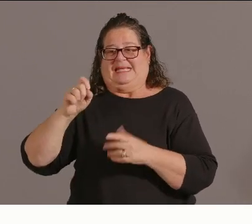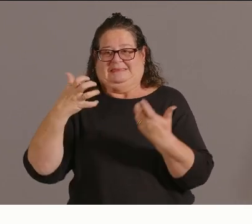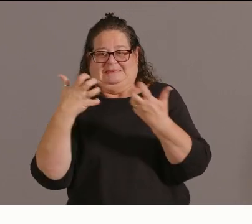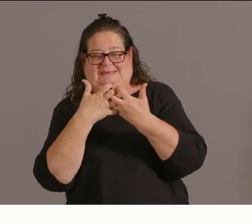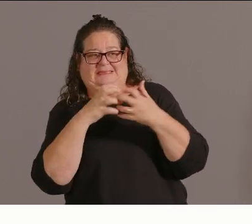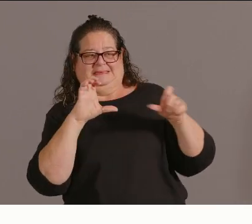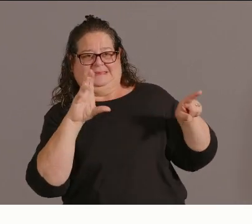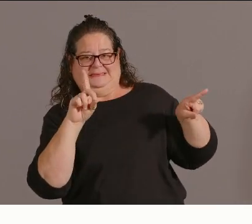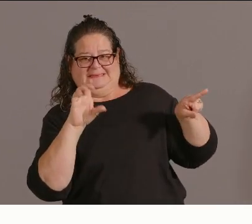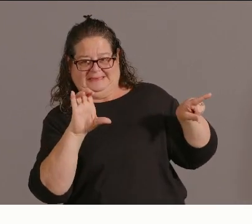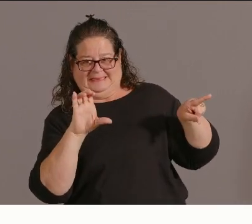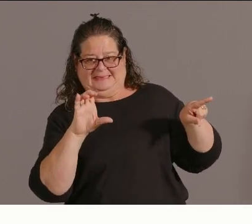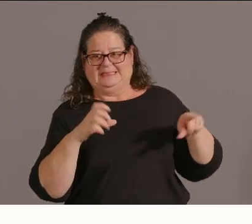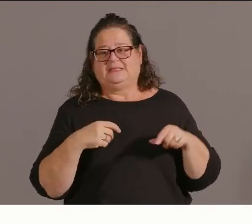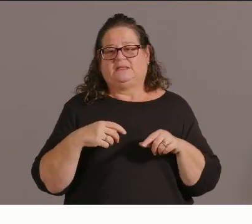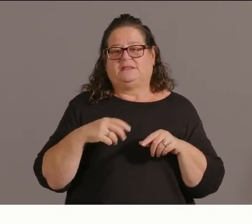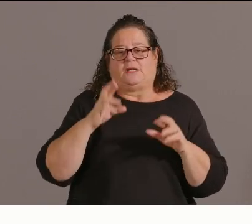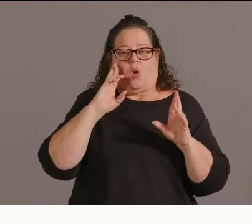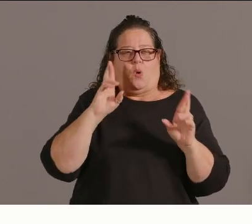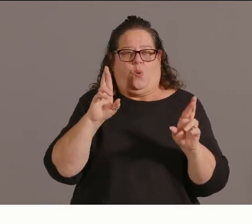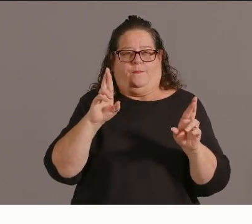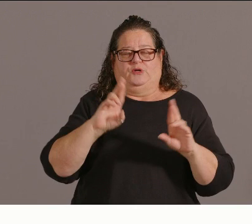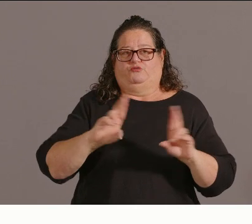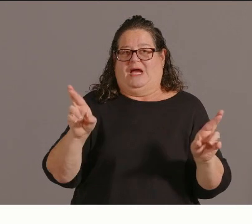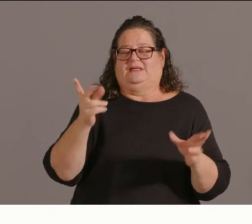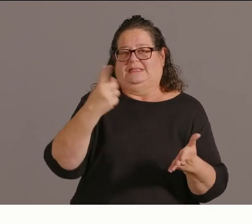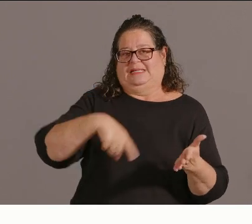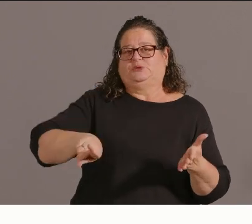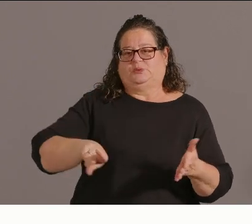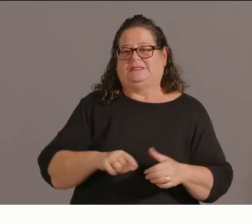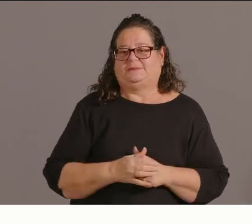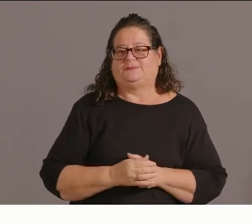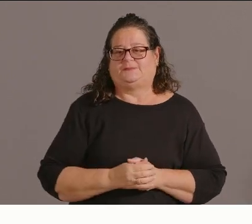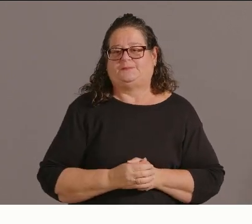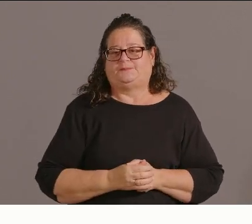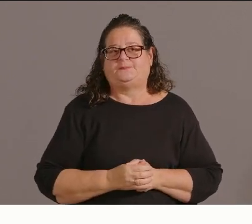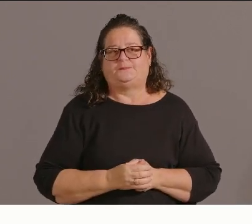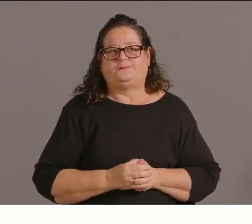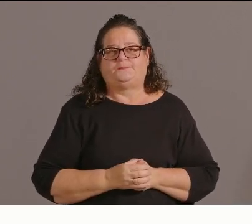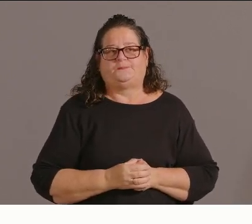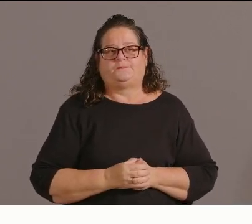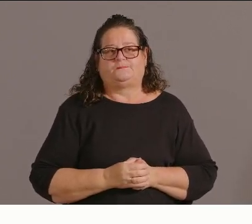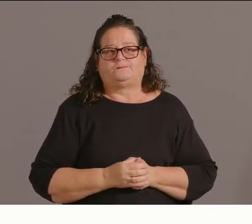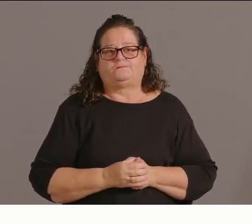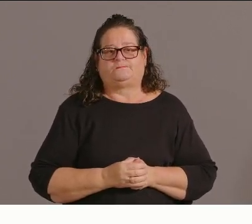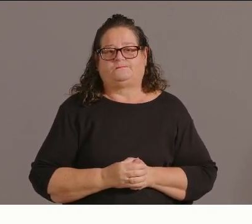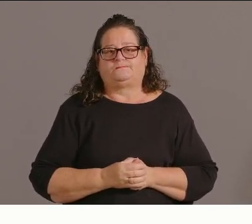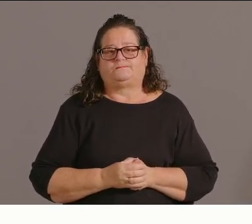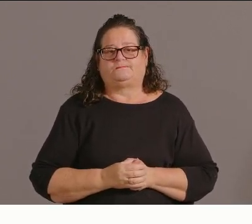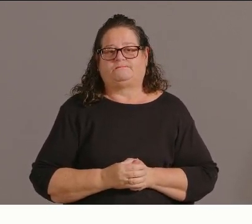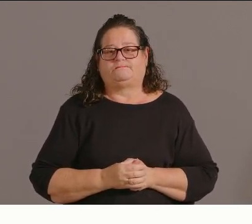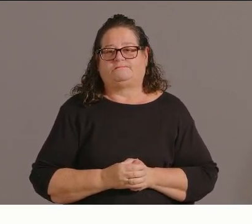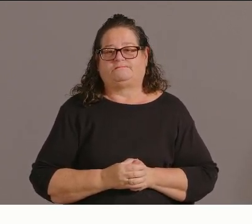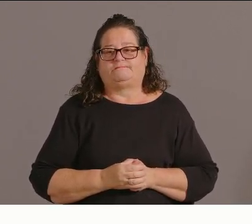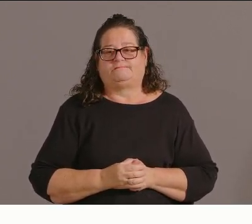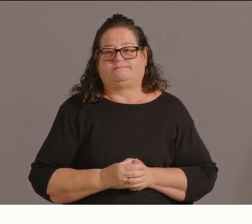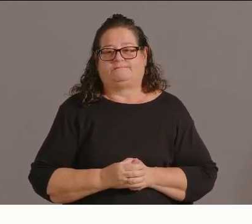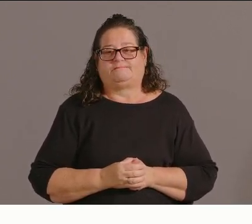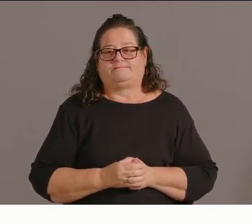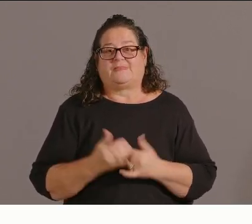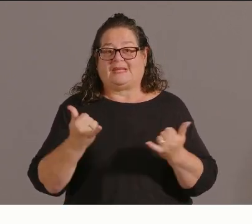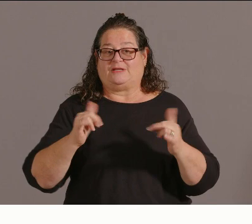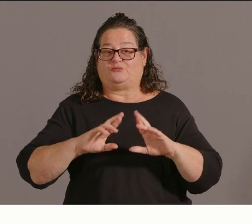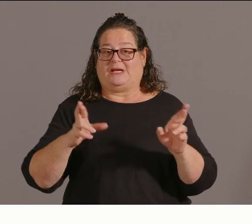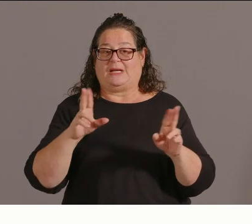next week. So by next Thursday, that new dashboard should be up and functional. And with that, I'm happy to take any